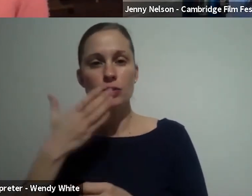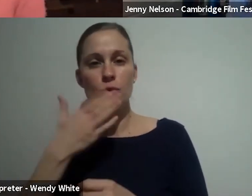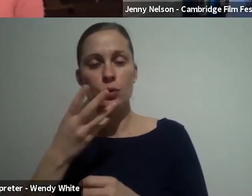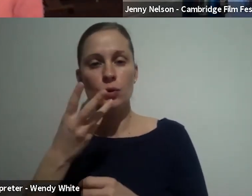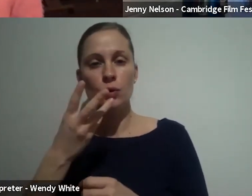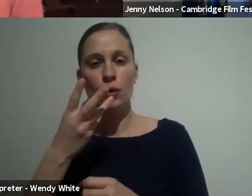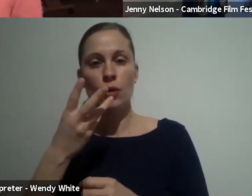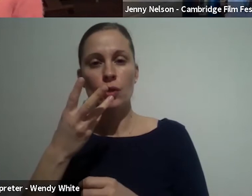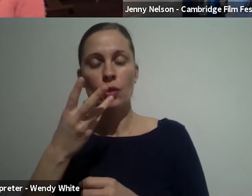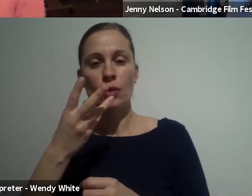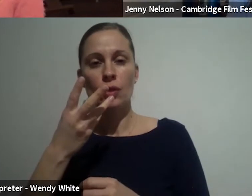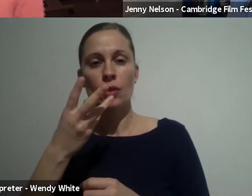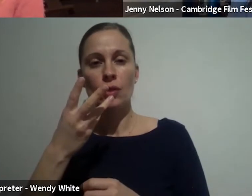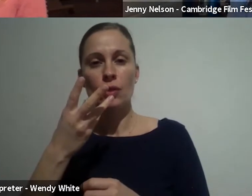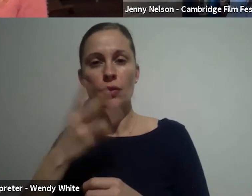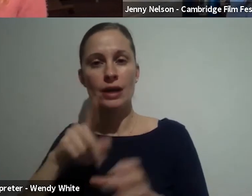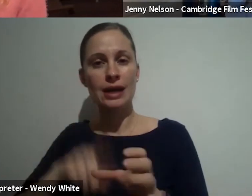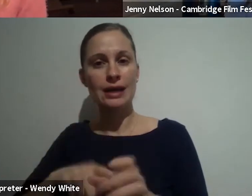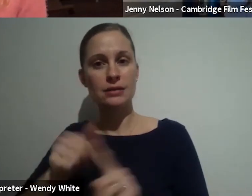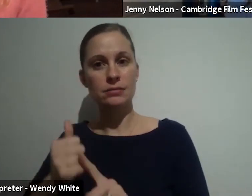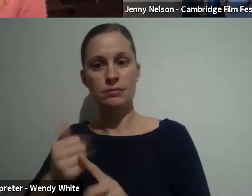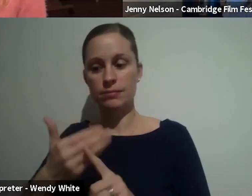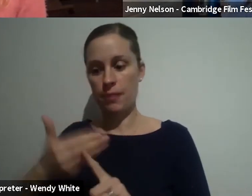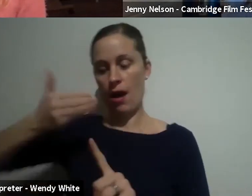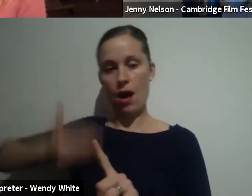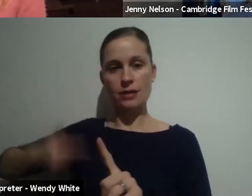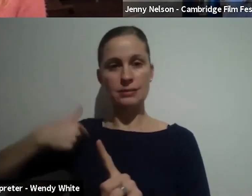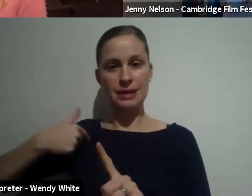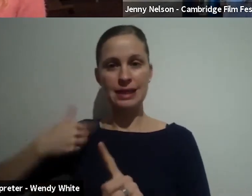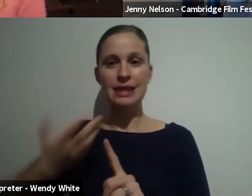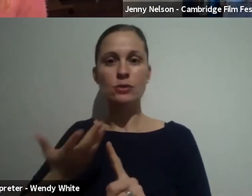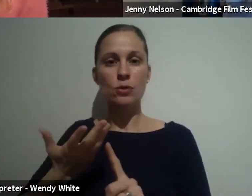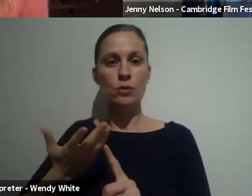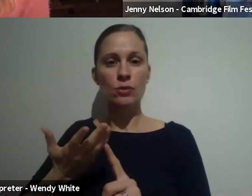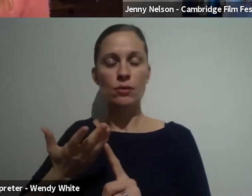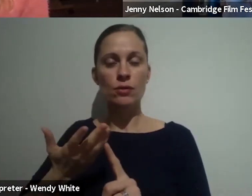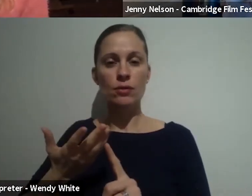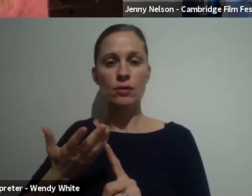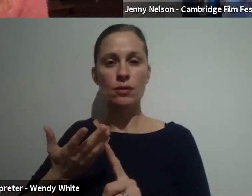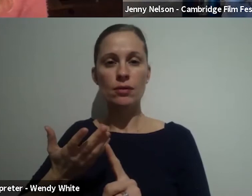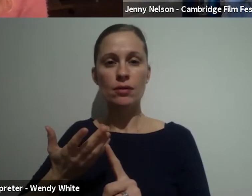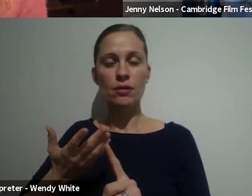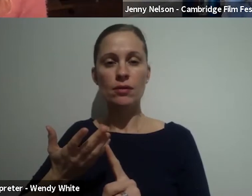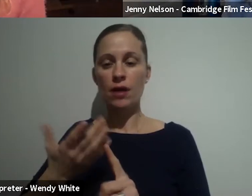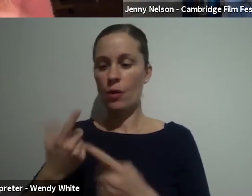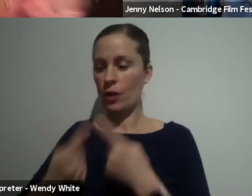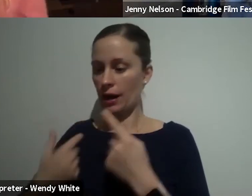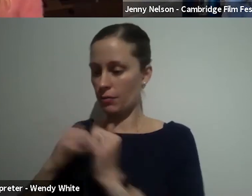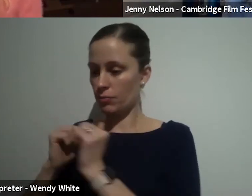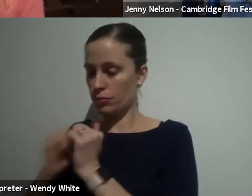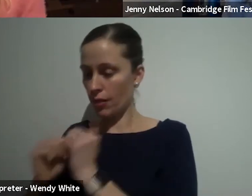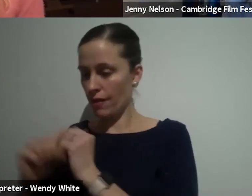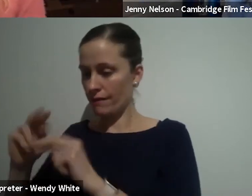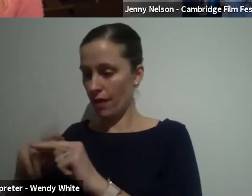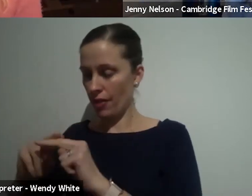like 3 years behind me. So for me, beyond my brother and my father, all my world